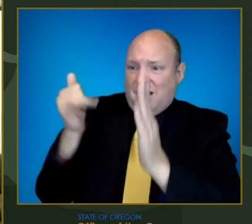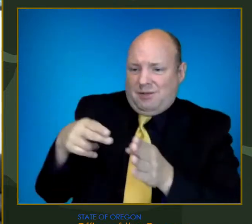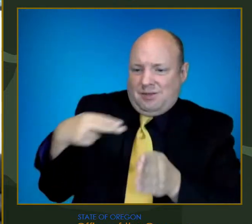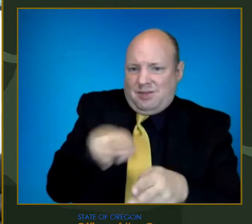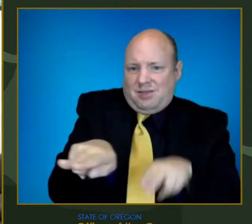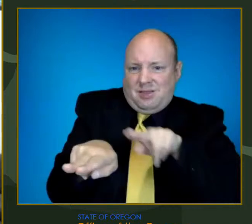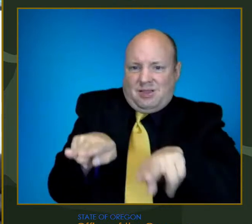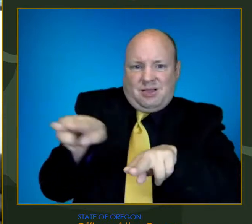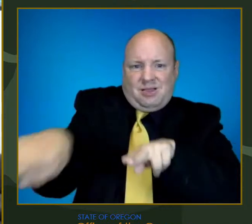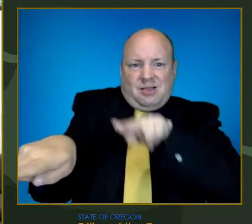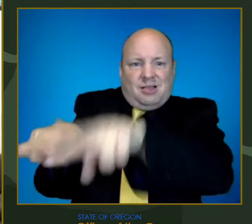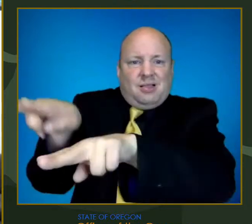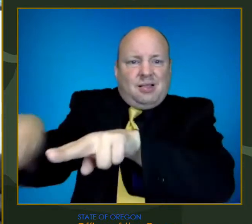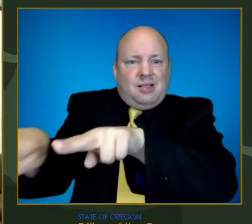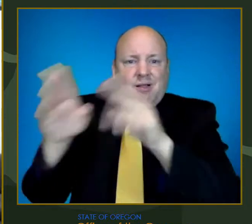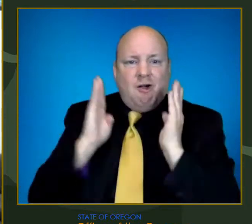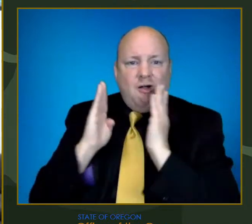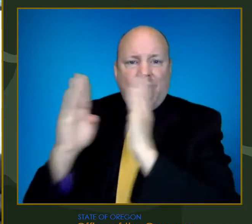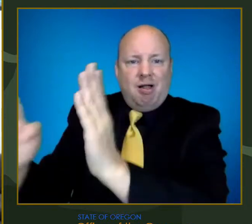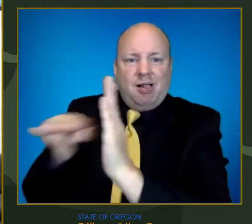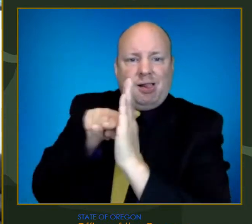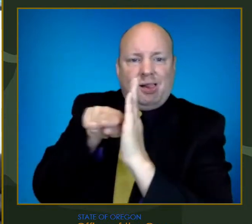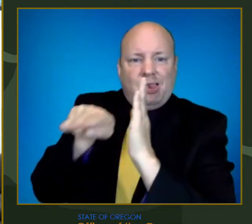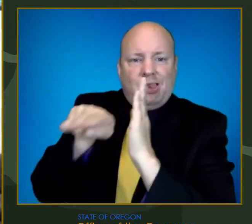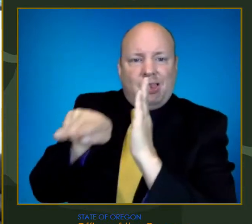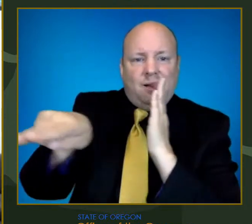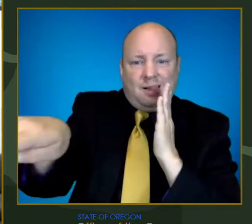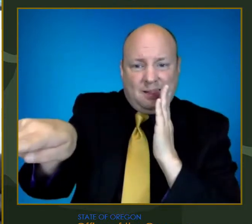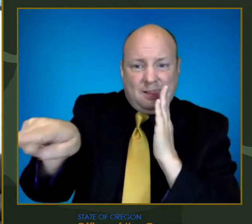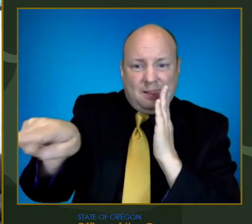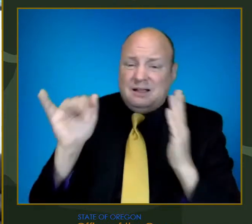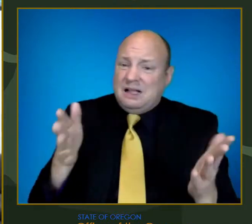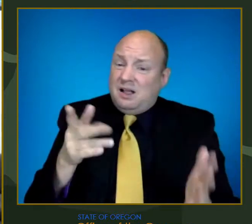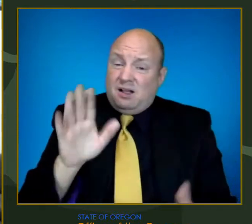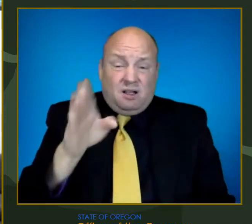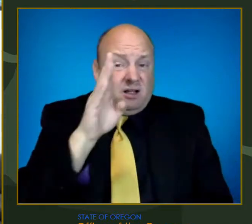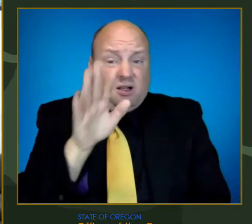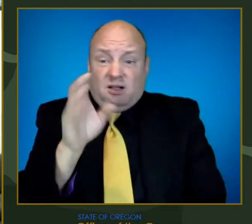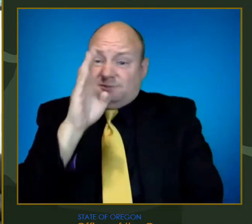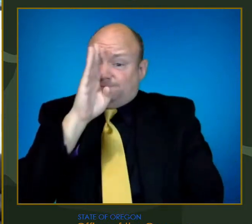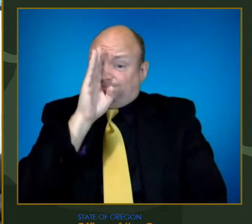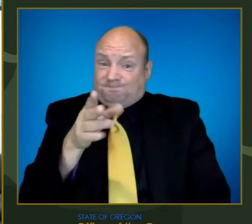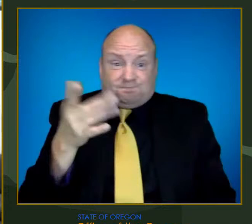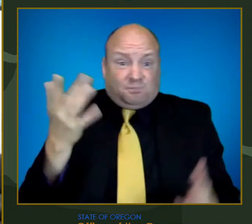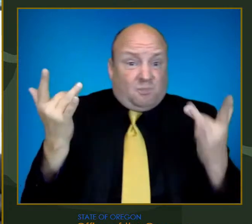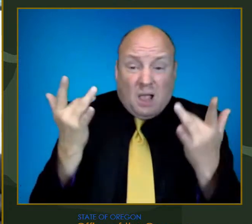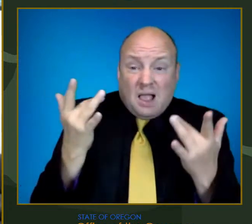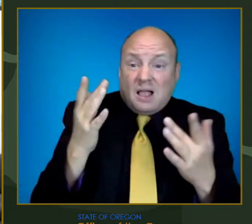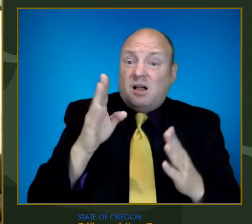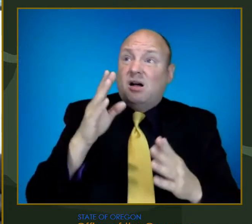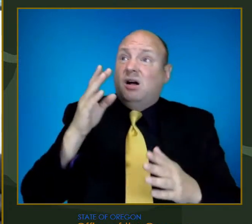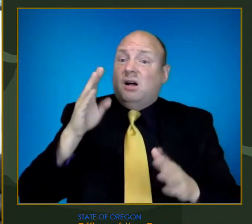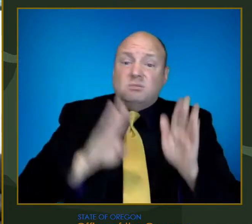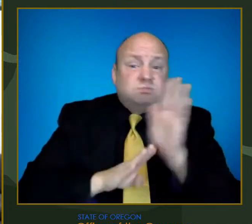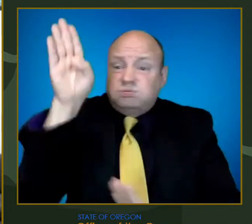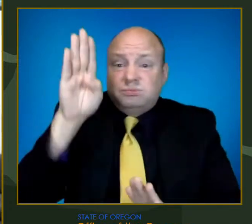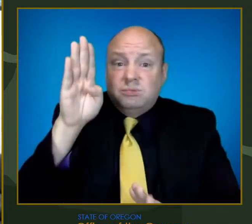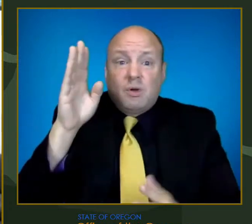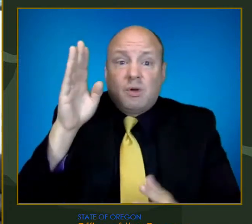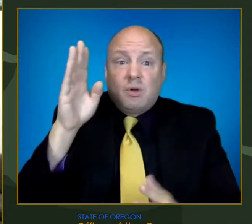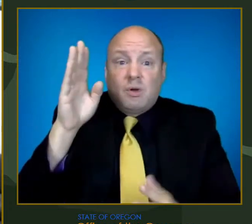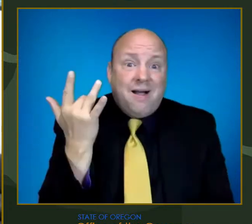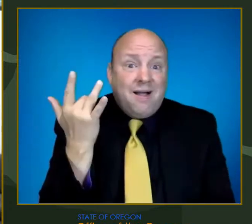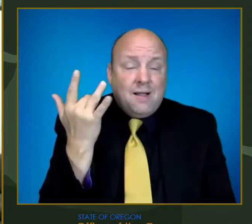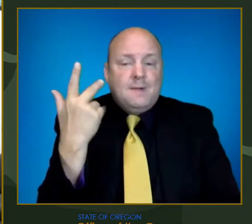causing this crisis. A growing wave of unvaccinated patients who have become so seriously sick with the Delta variant they need to be